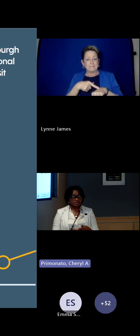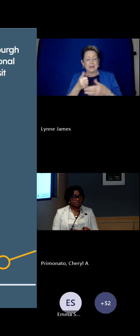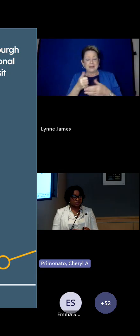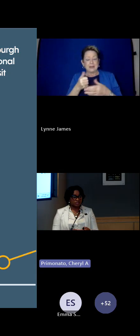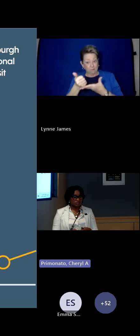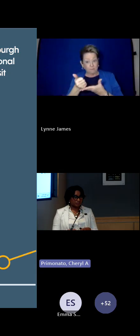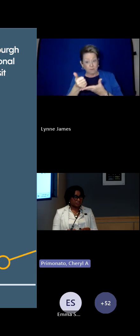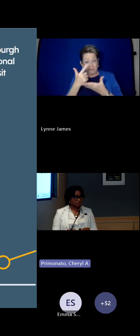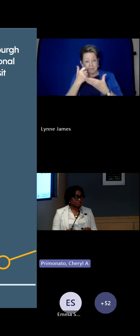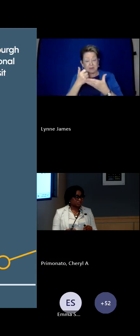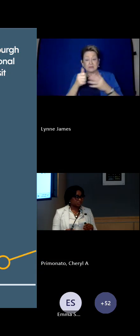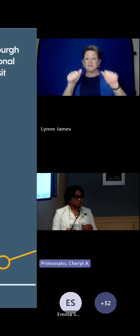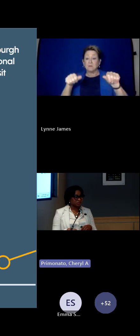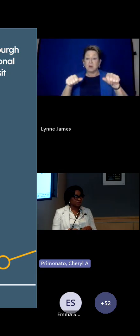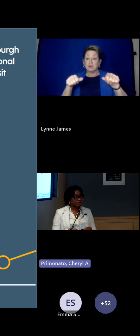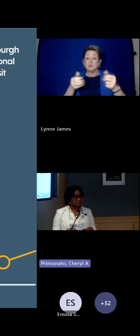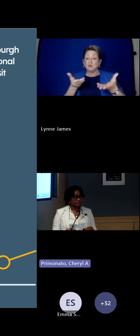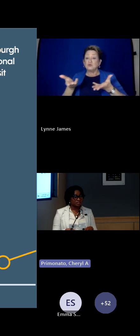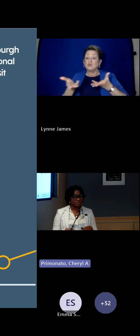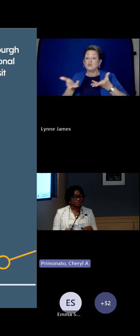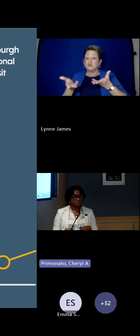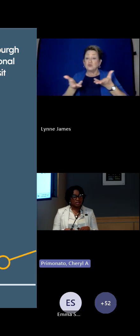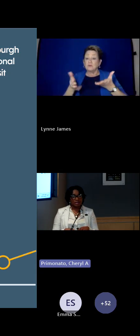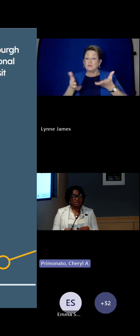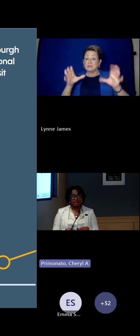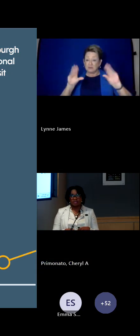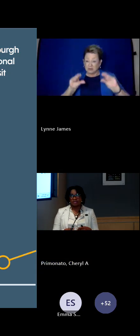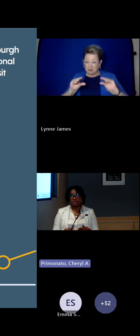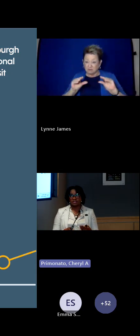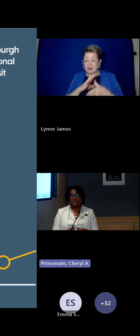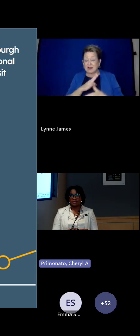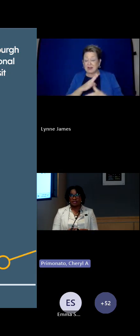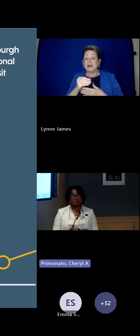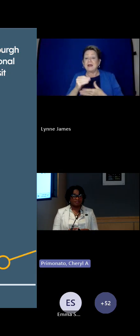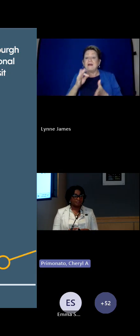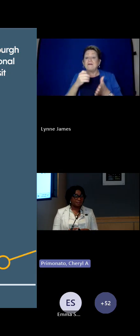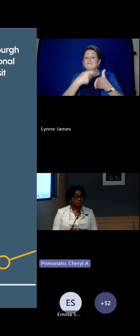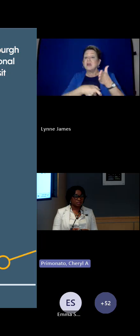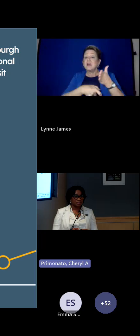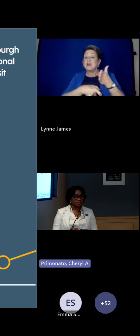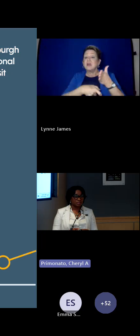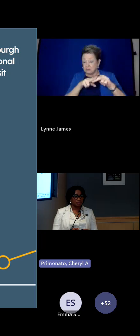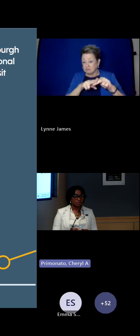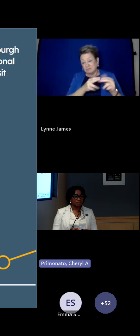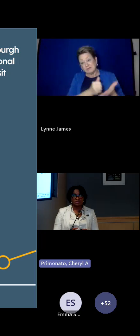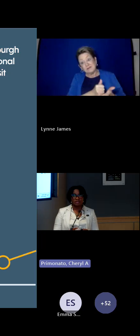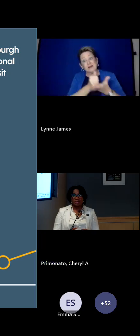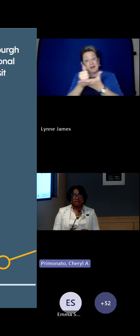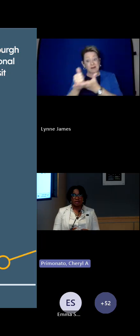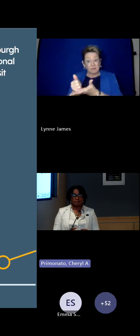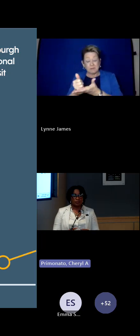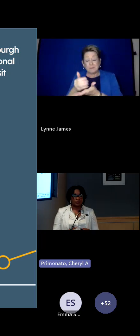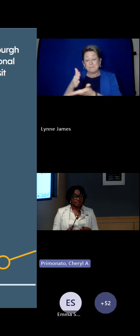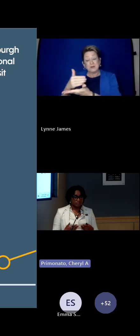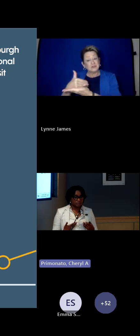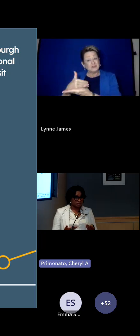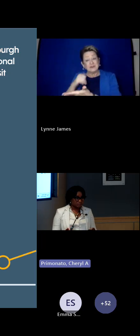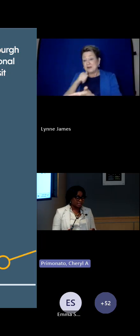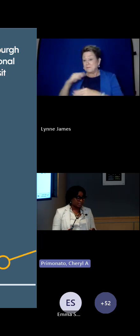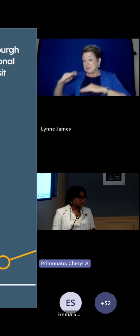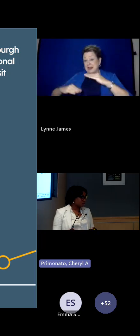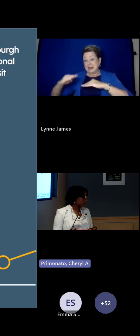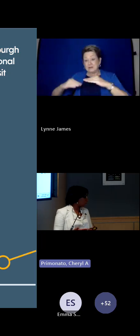of the potential service reductions, fare increases, and in their case, they had a budget that was not